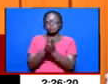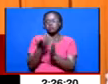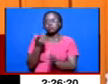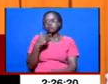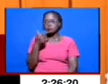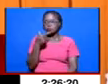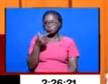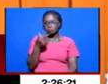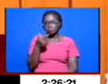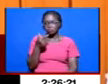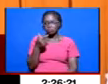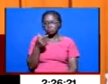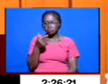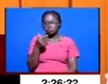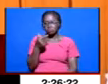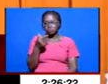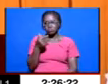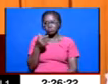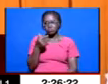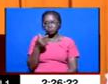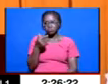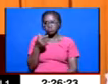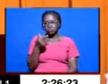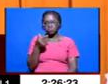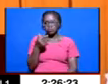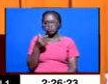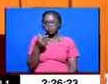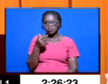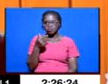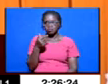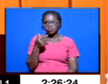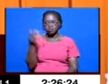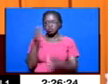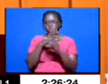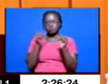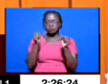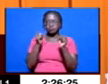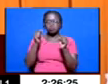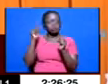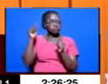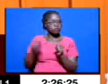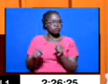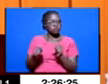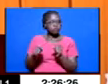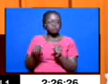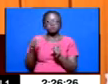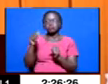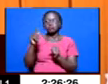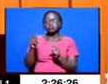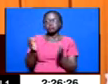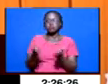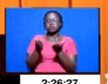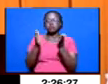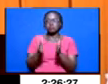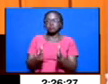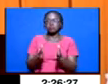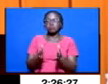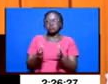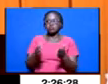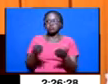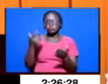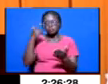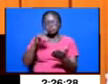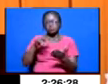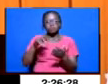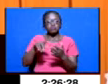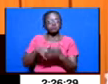and I'm saying that the President cannot act as a promoter or initiator, even